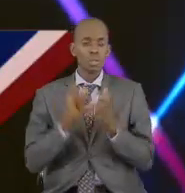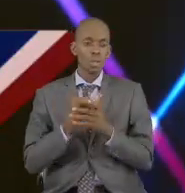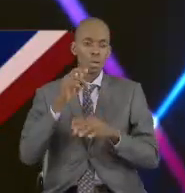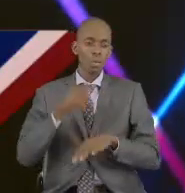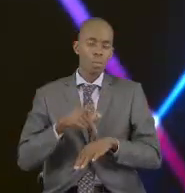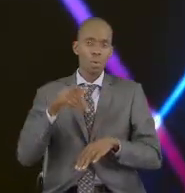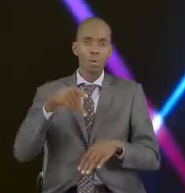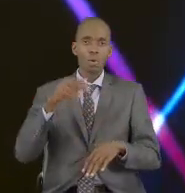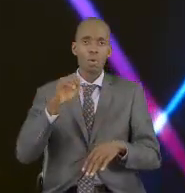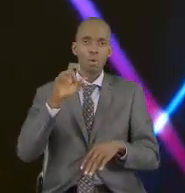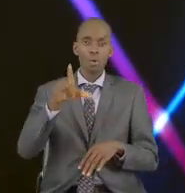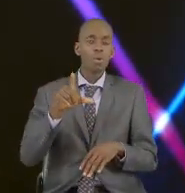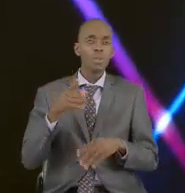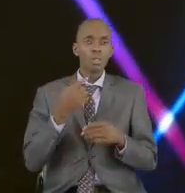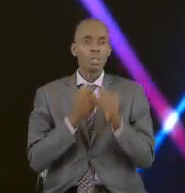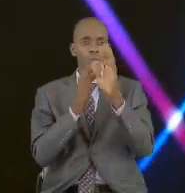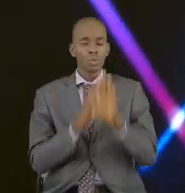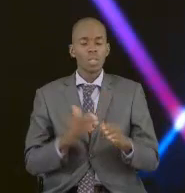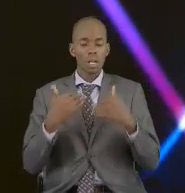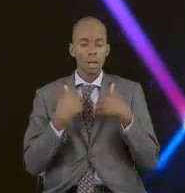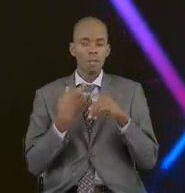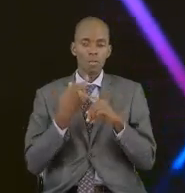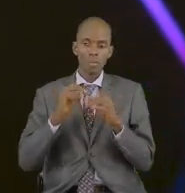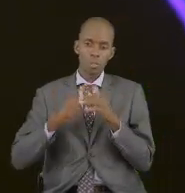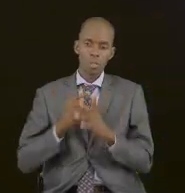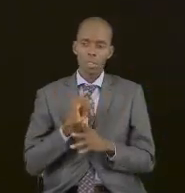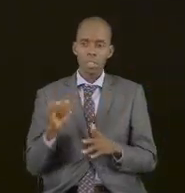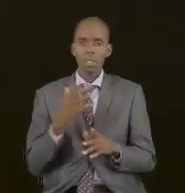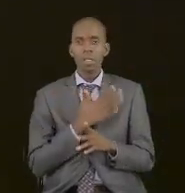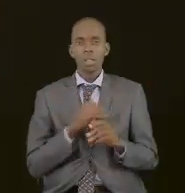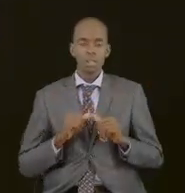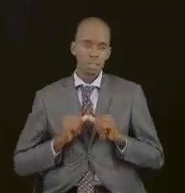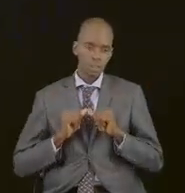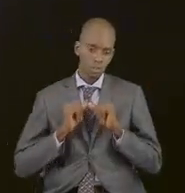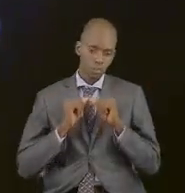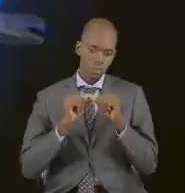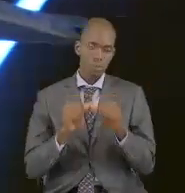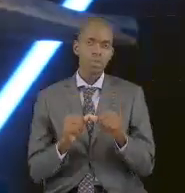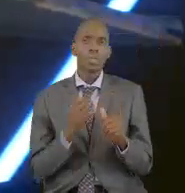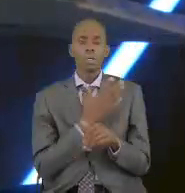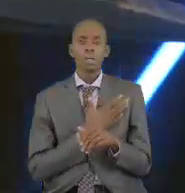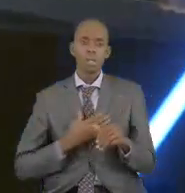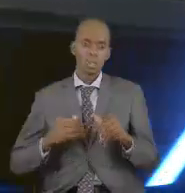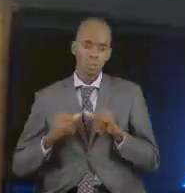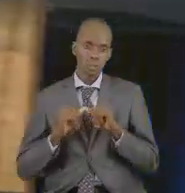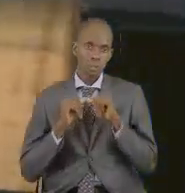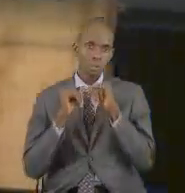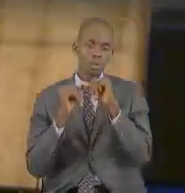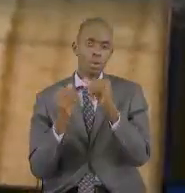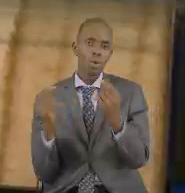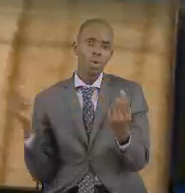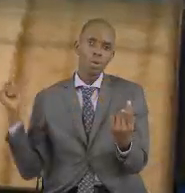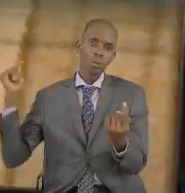the very beginning. And he continued and continued and continued until